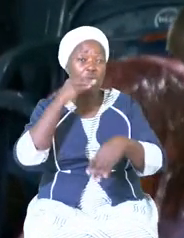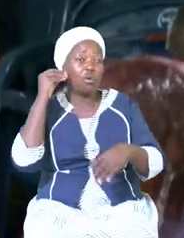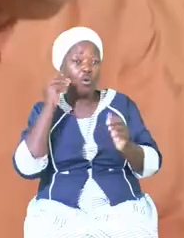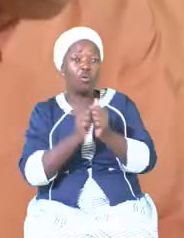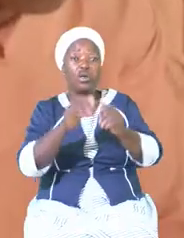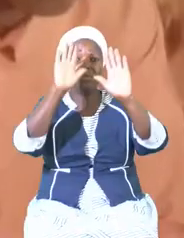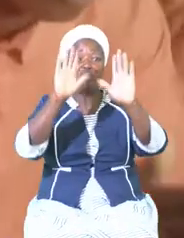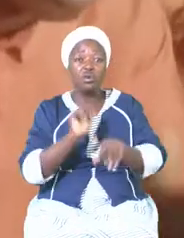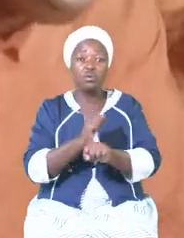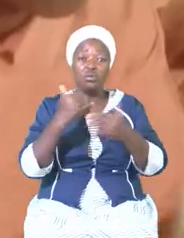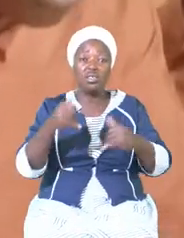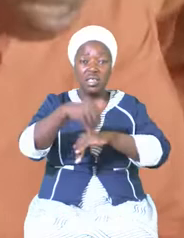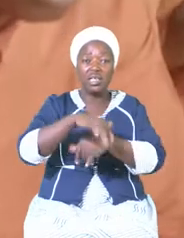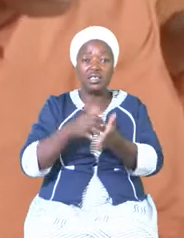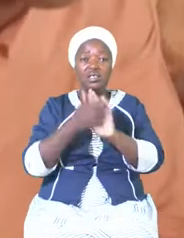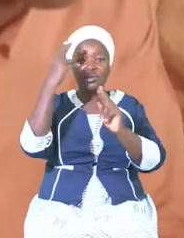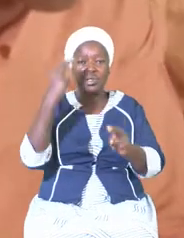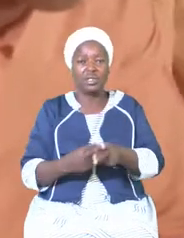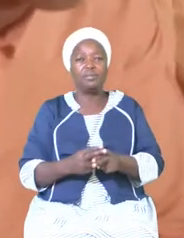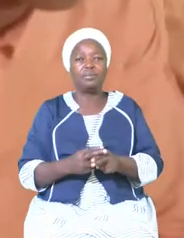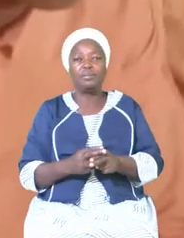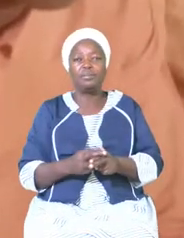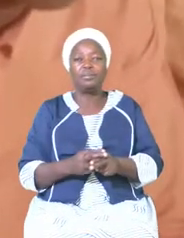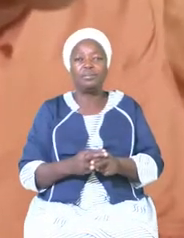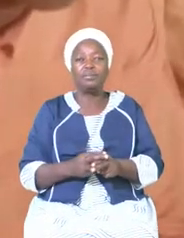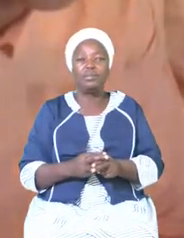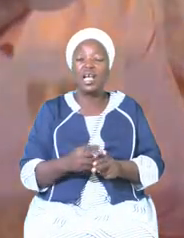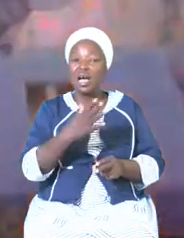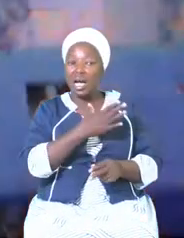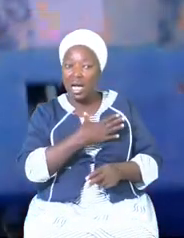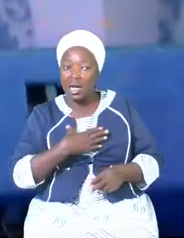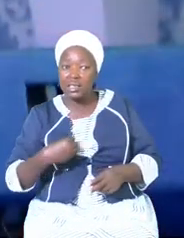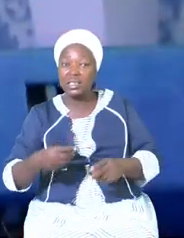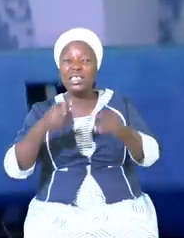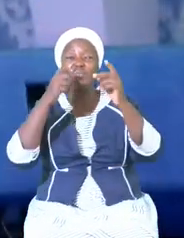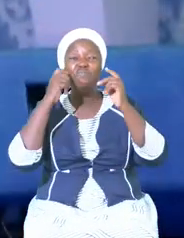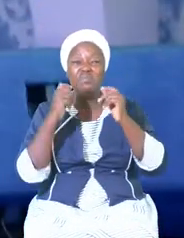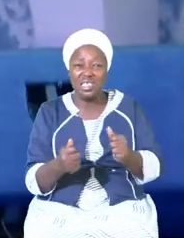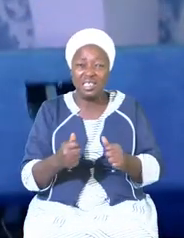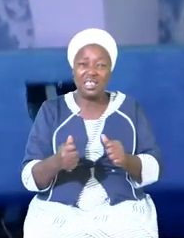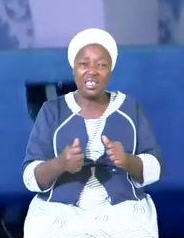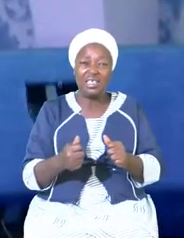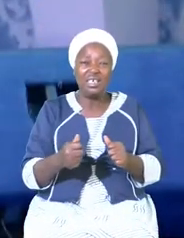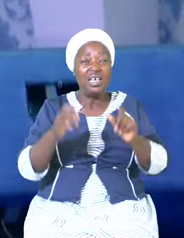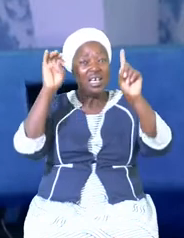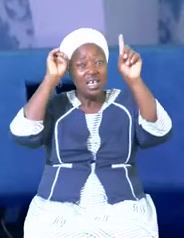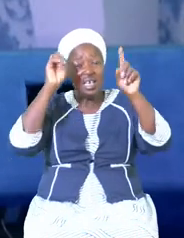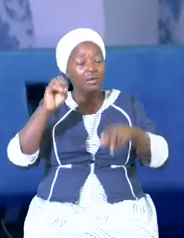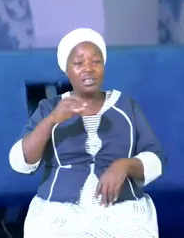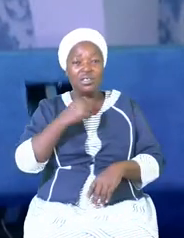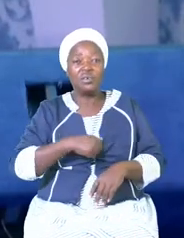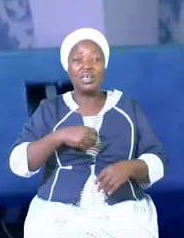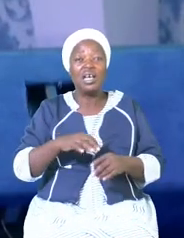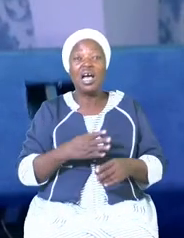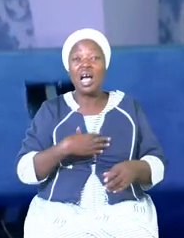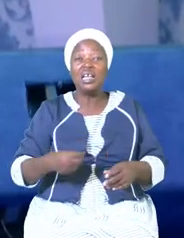in Jesus' name. And immediately he arose and he took up the